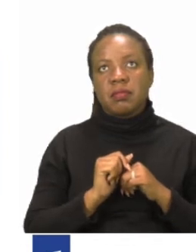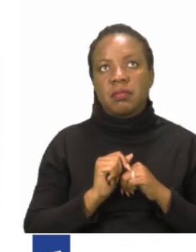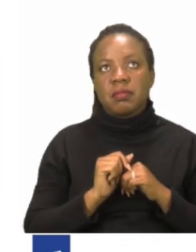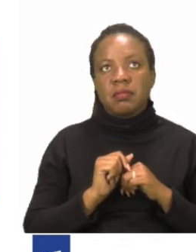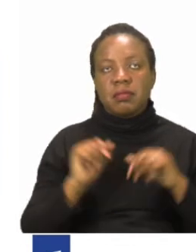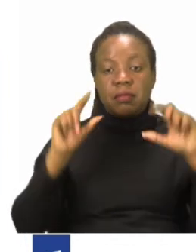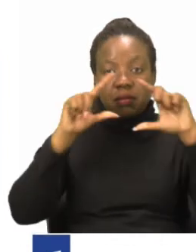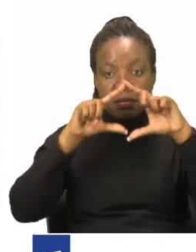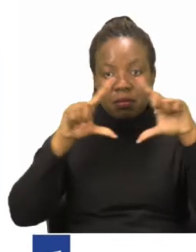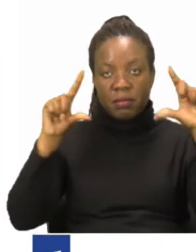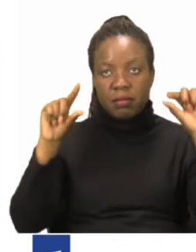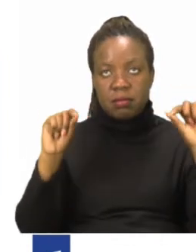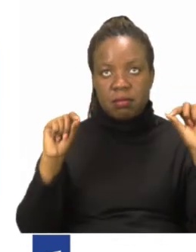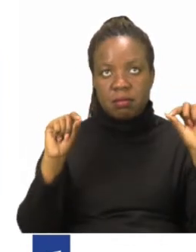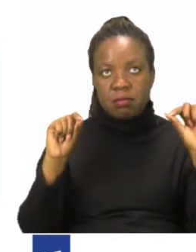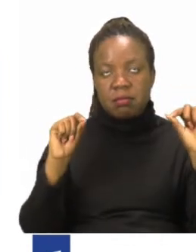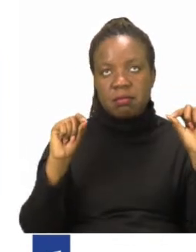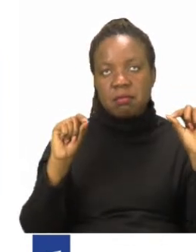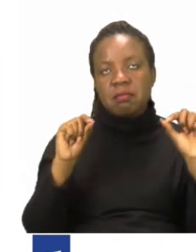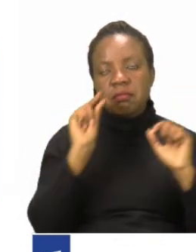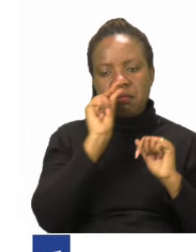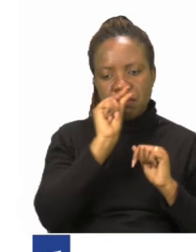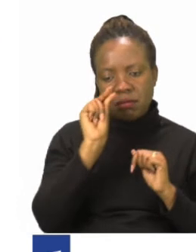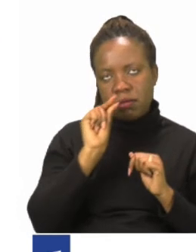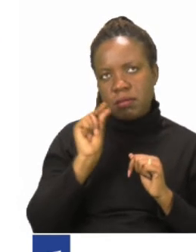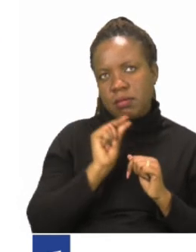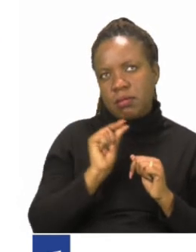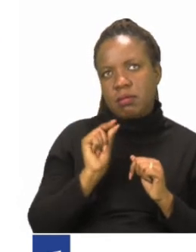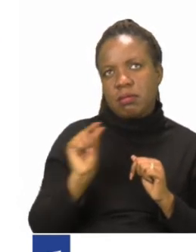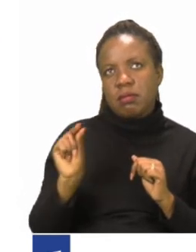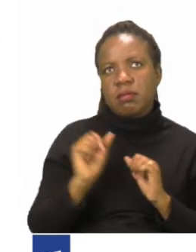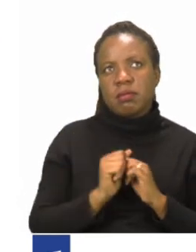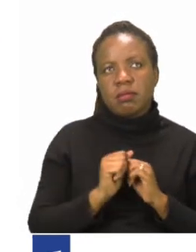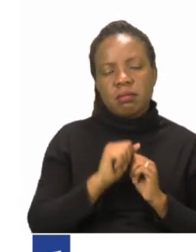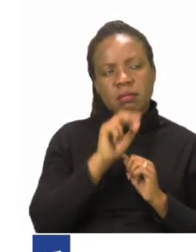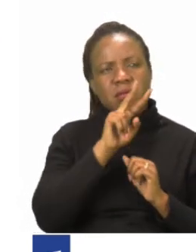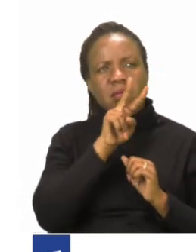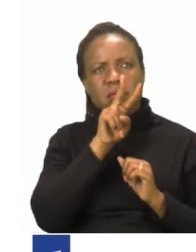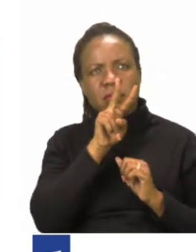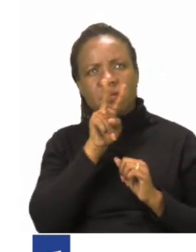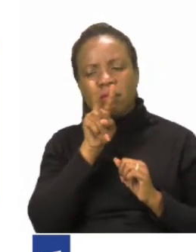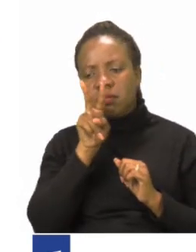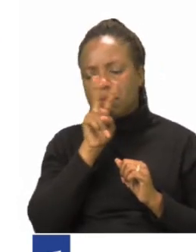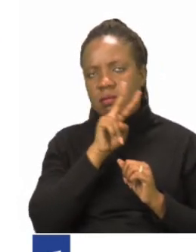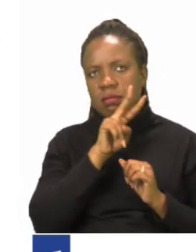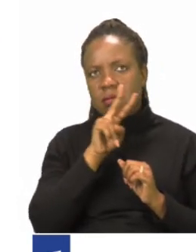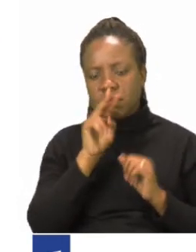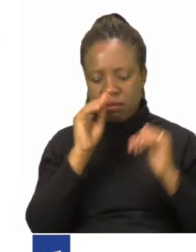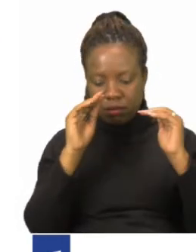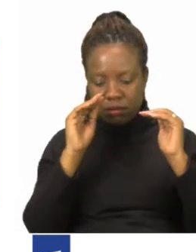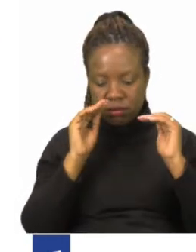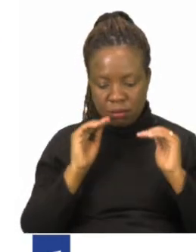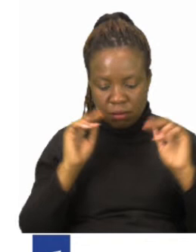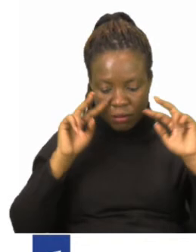are few words given to you there. Okay, now you have to look at the words and then you have to find